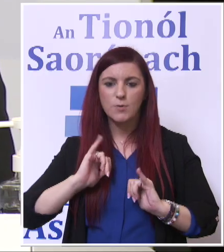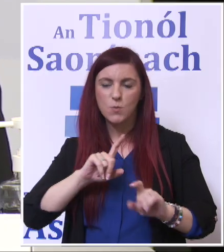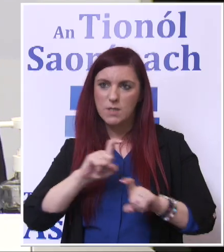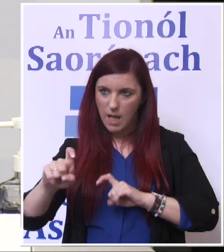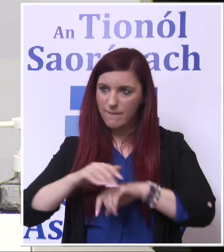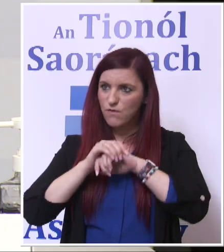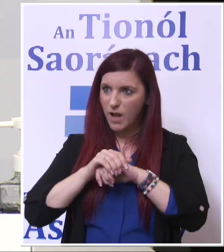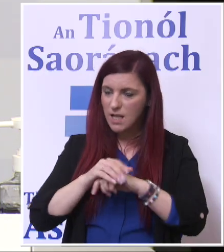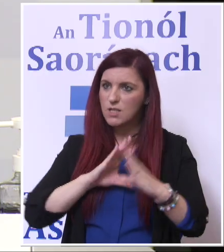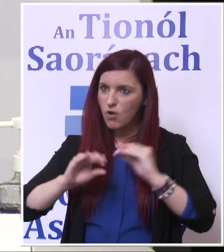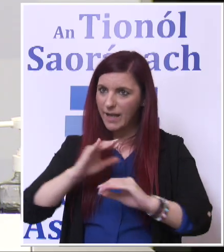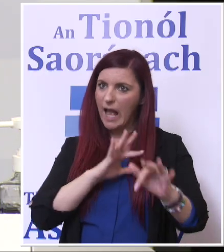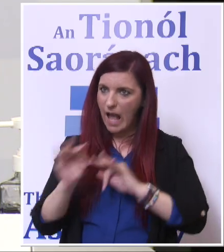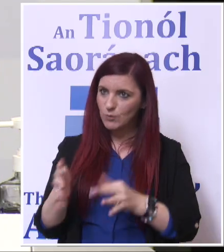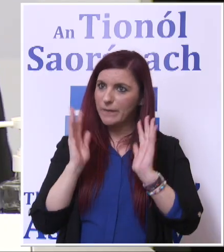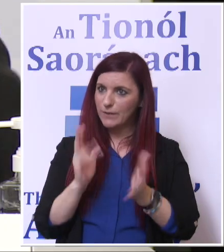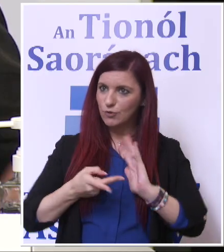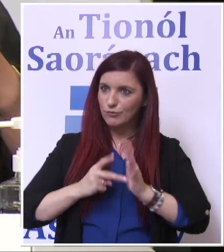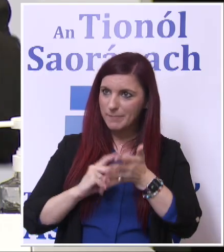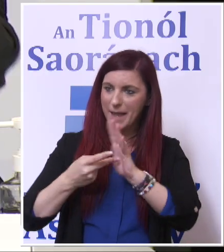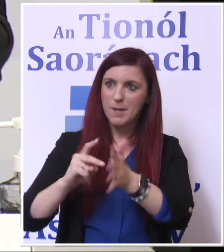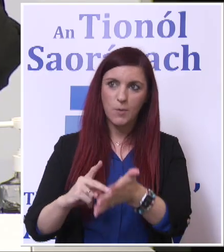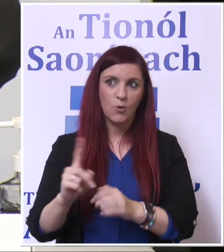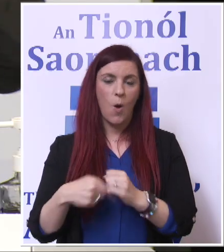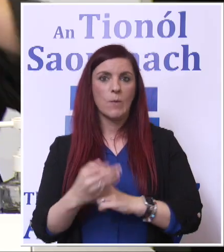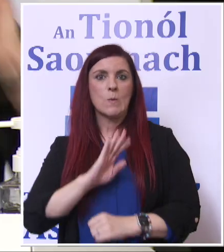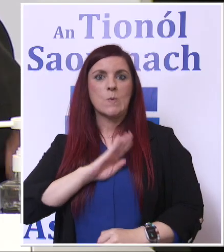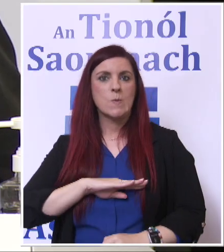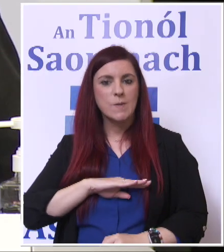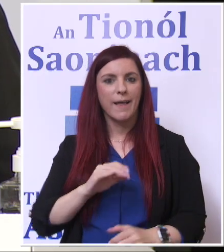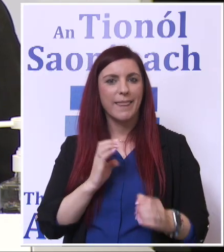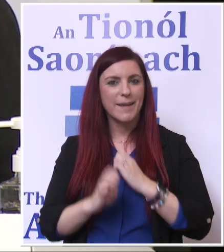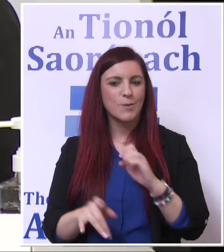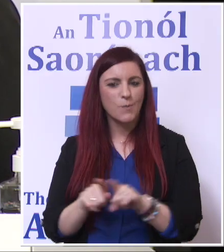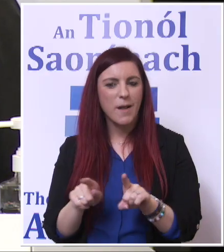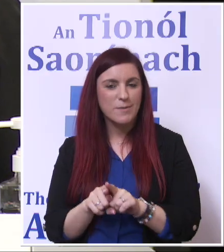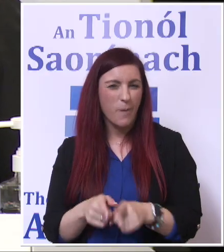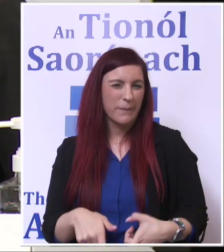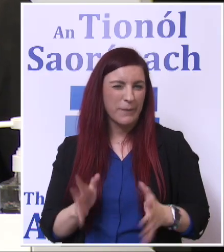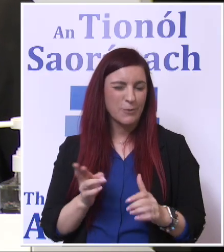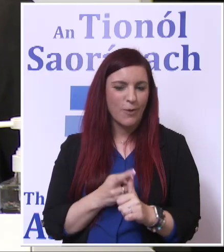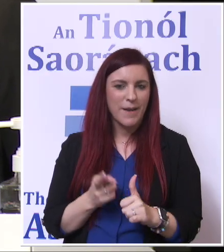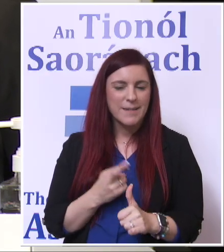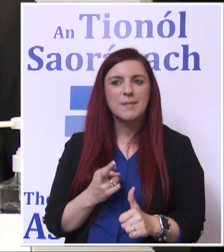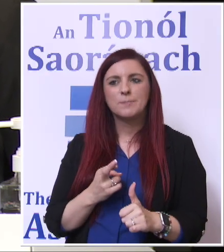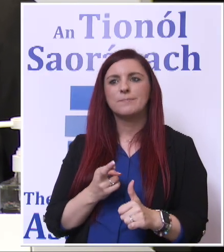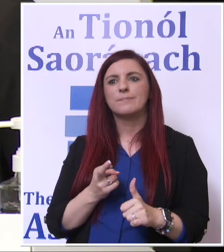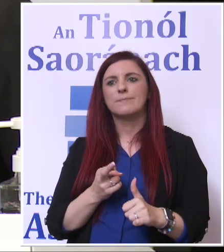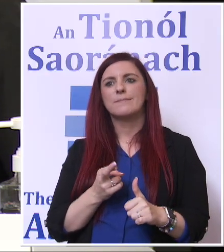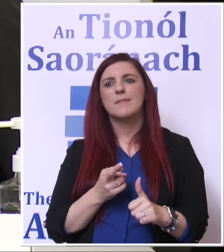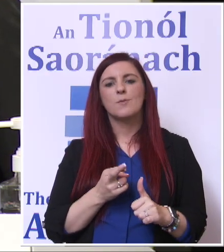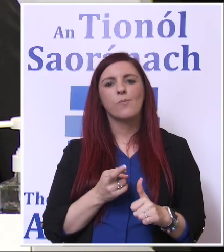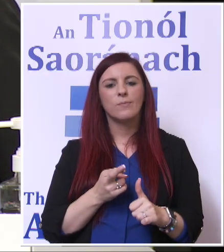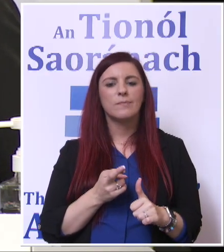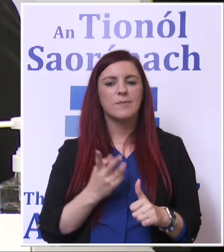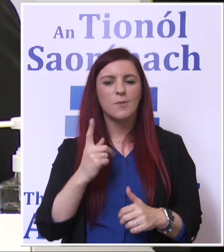other and talking to each other, which is always good at the end of it. And I did have that unenvious task of having a casting vote, I